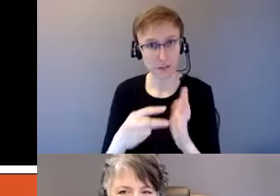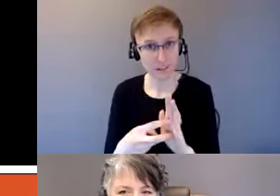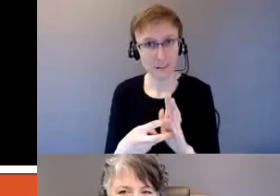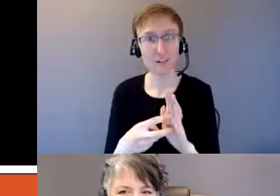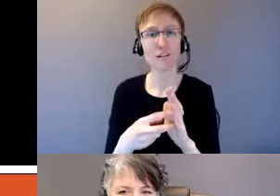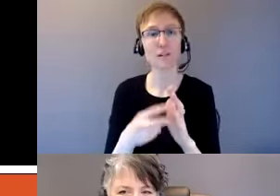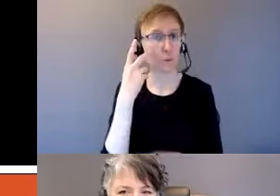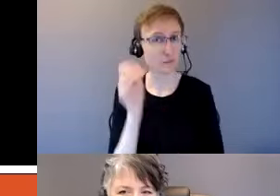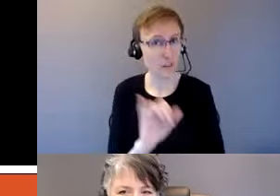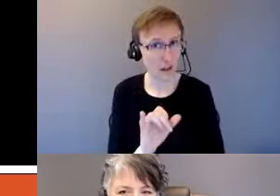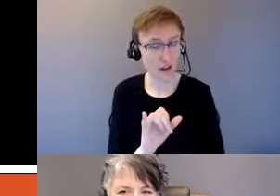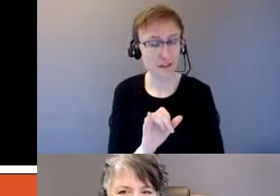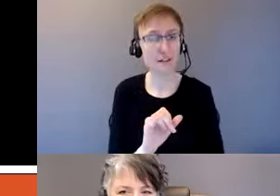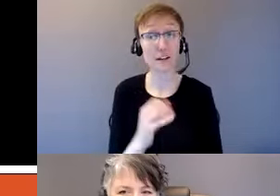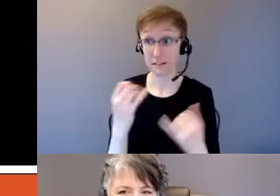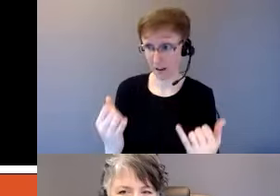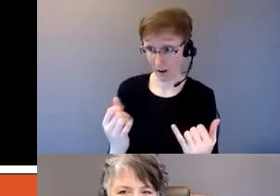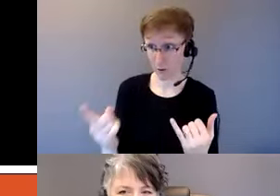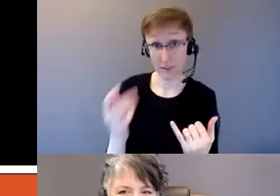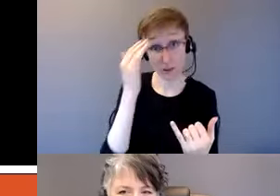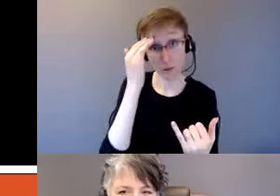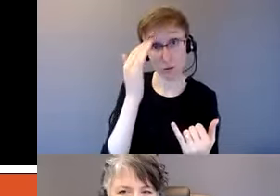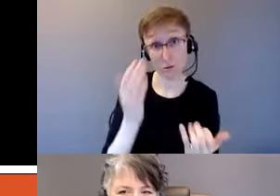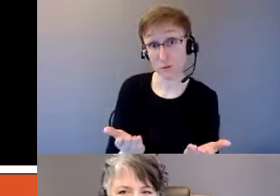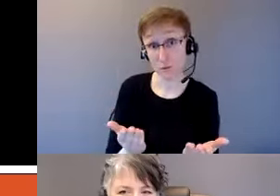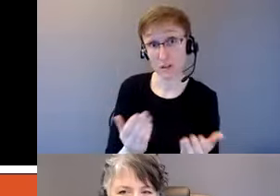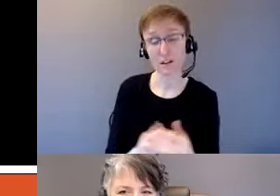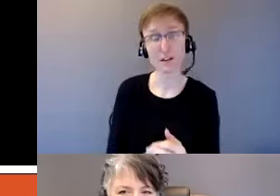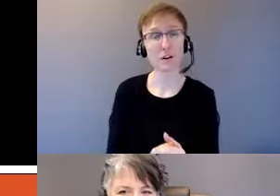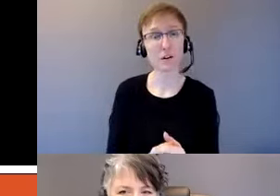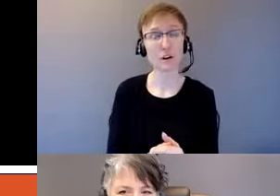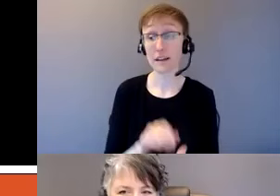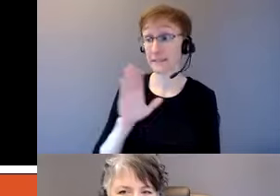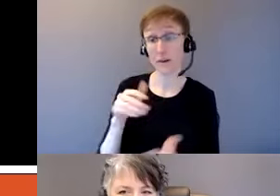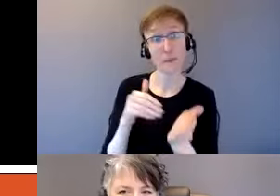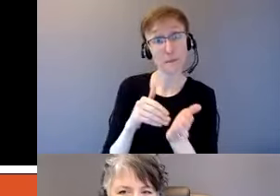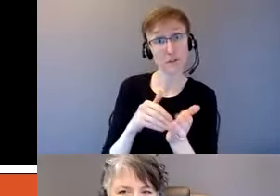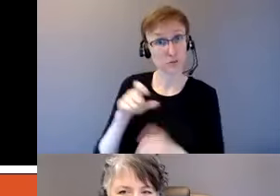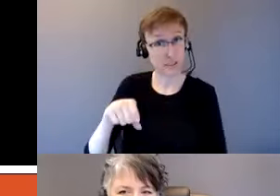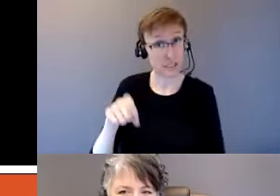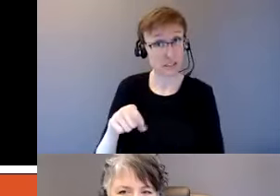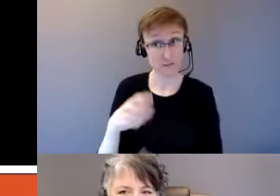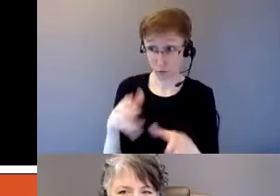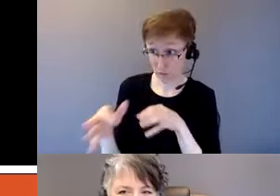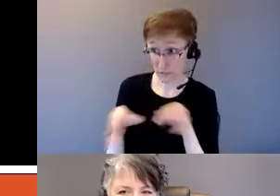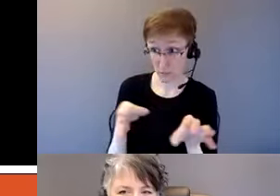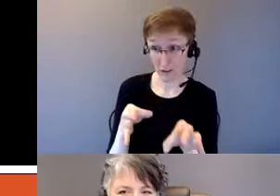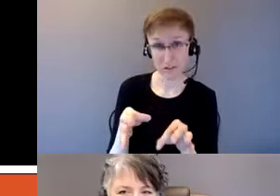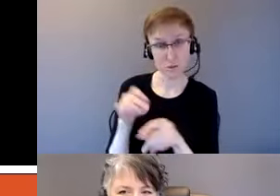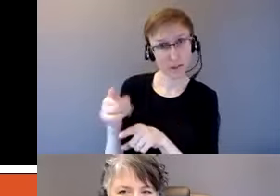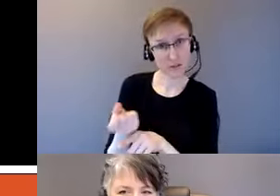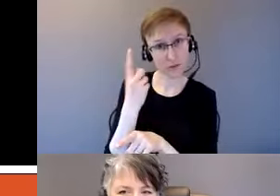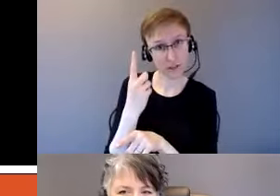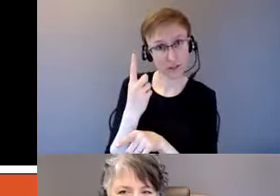home? Does the person recognize his or her medical conditions or medical care needs? And does the person have a